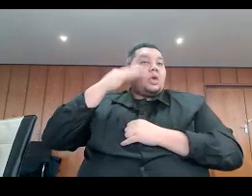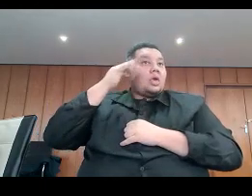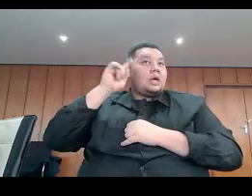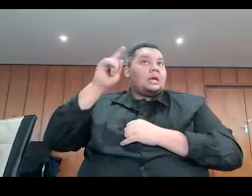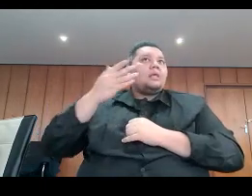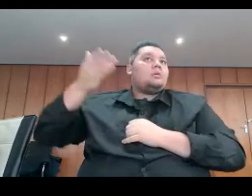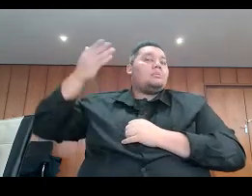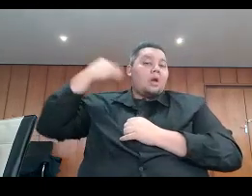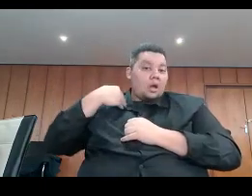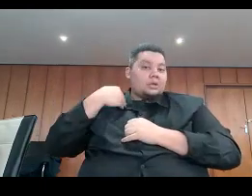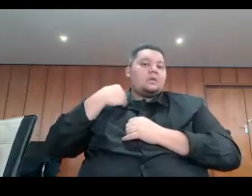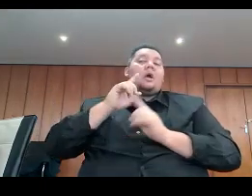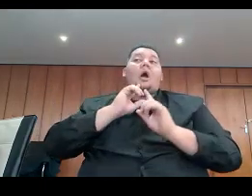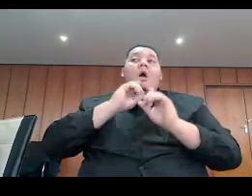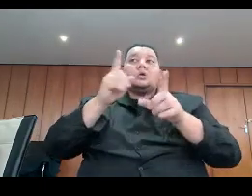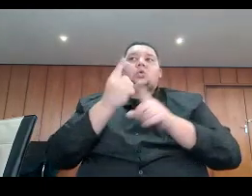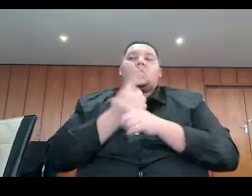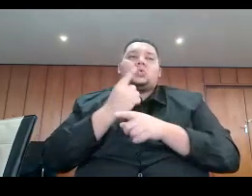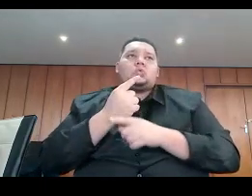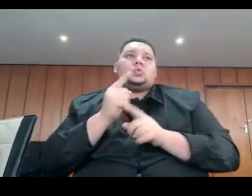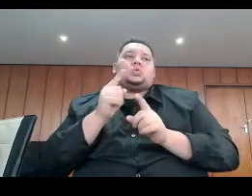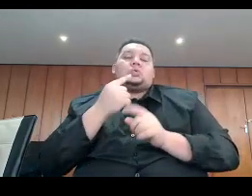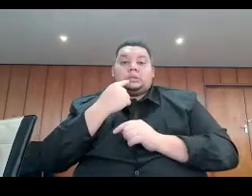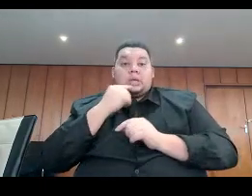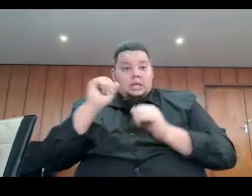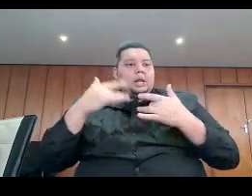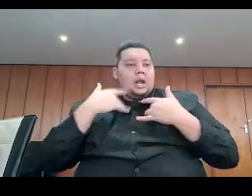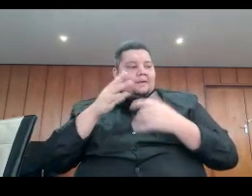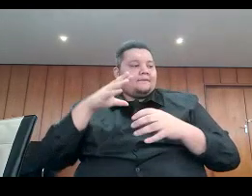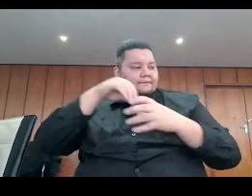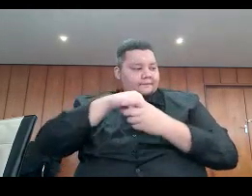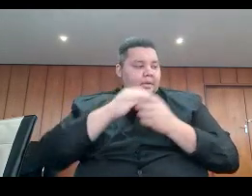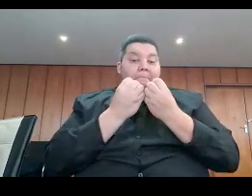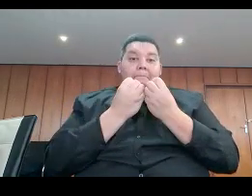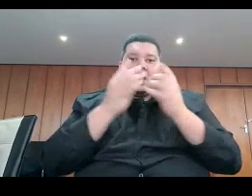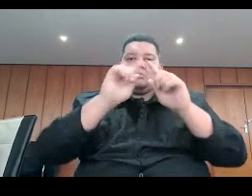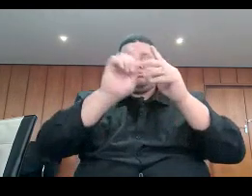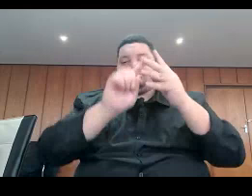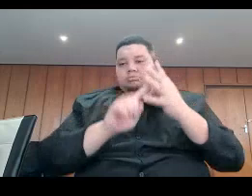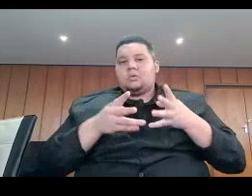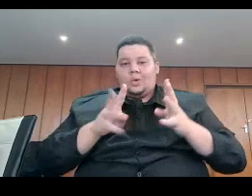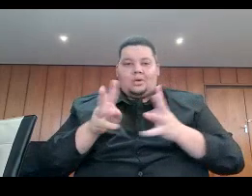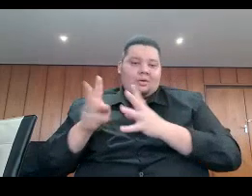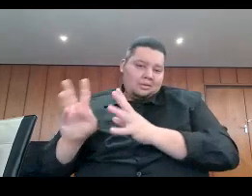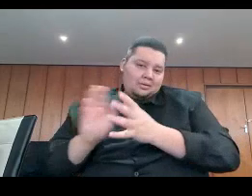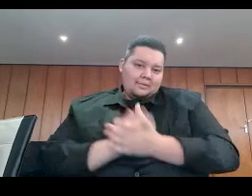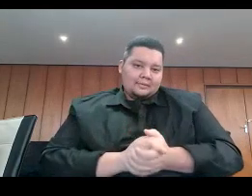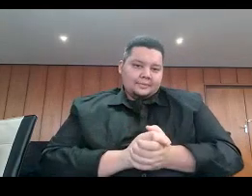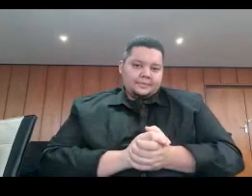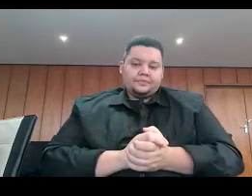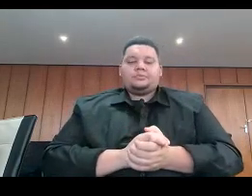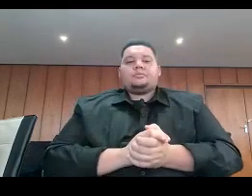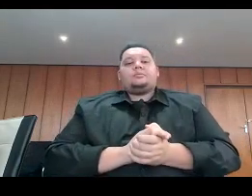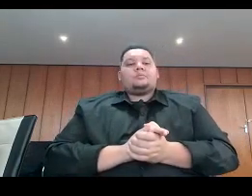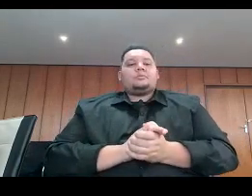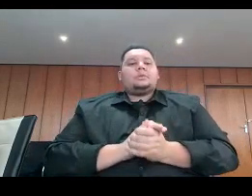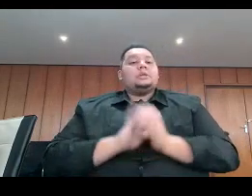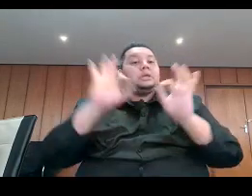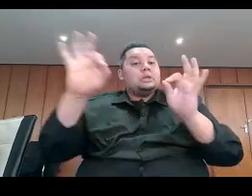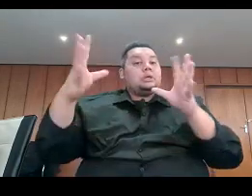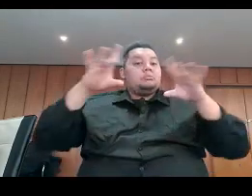the answer is also no. It lives with us in the present in many different ways. And how it lives